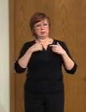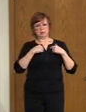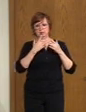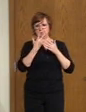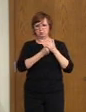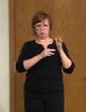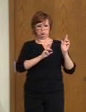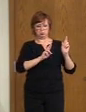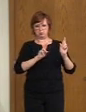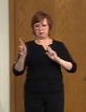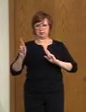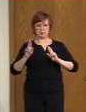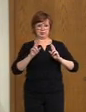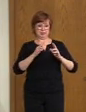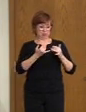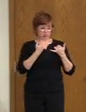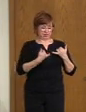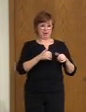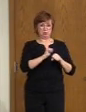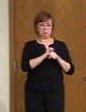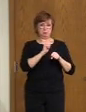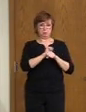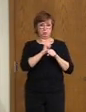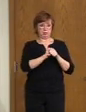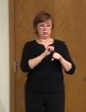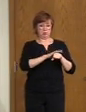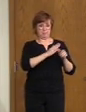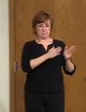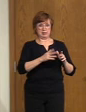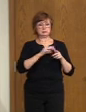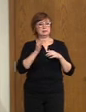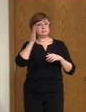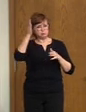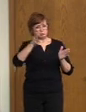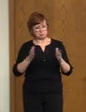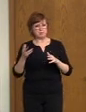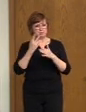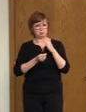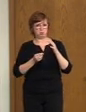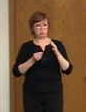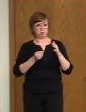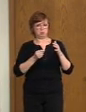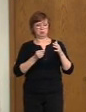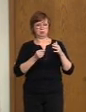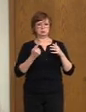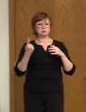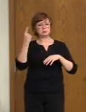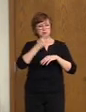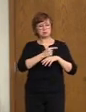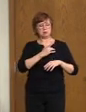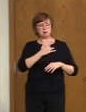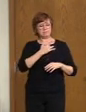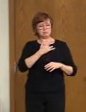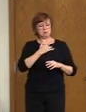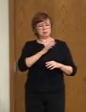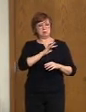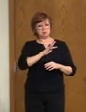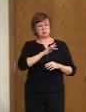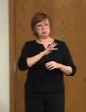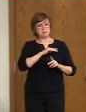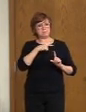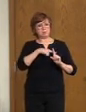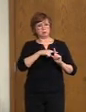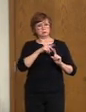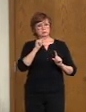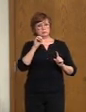defensive strategies, and today is certainly one of the most positive days we've had with our journey with the